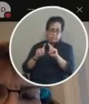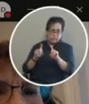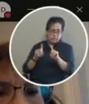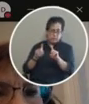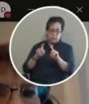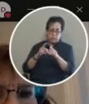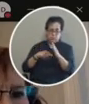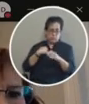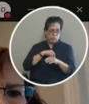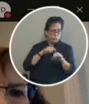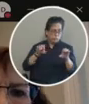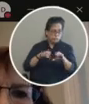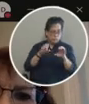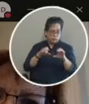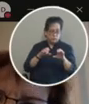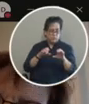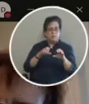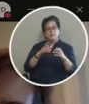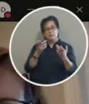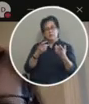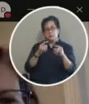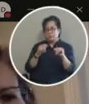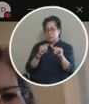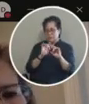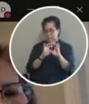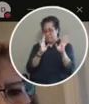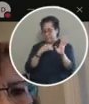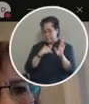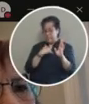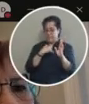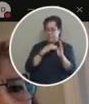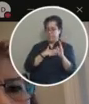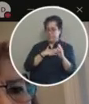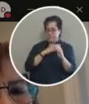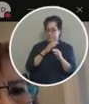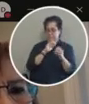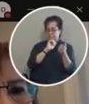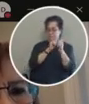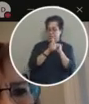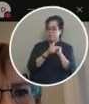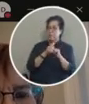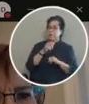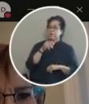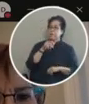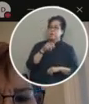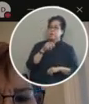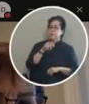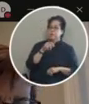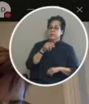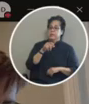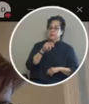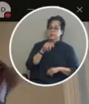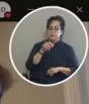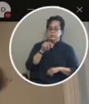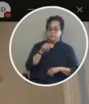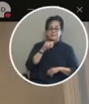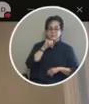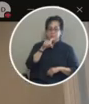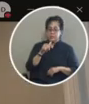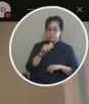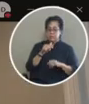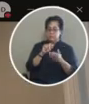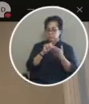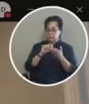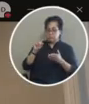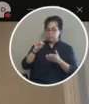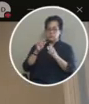we're doing, so let me just try to clarify my amendment. The amendment is not to go to the general